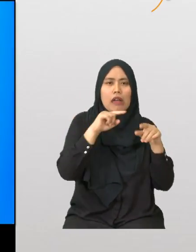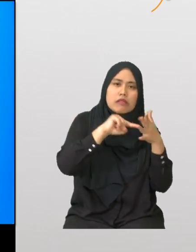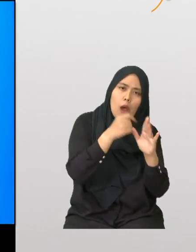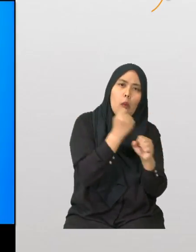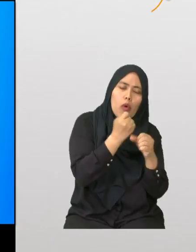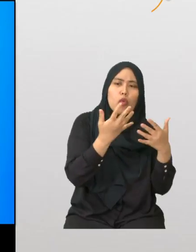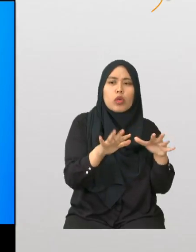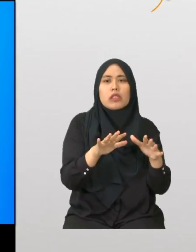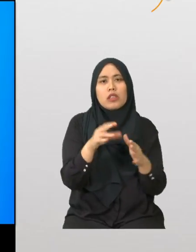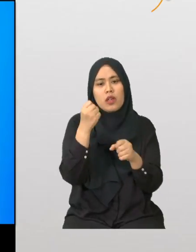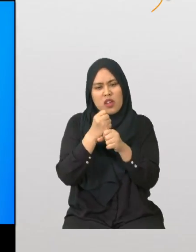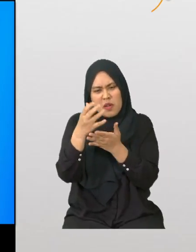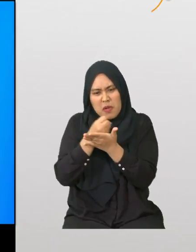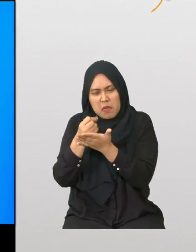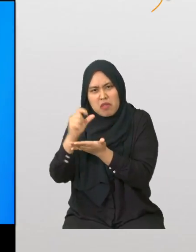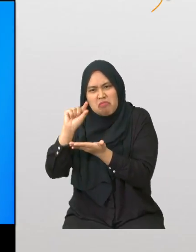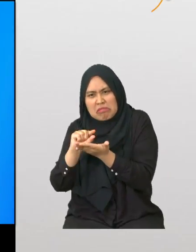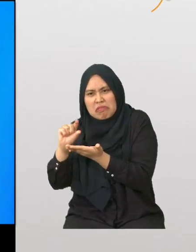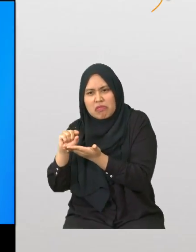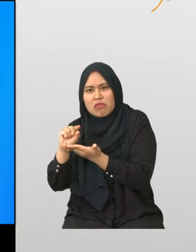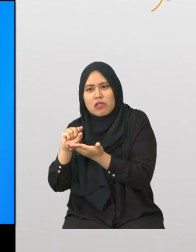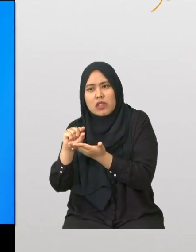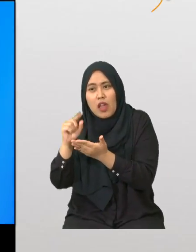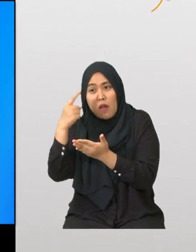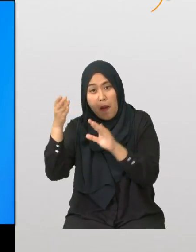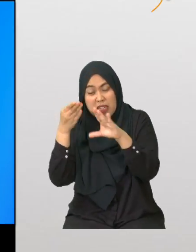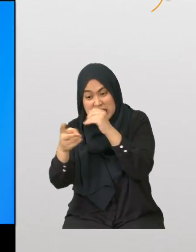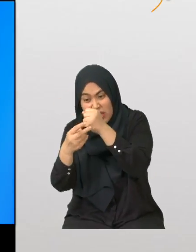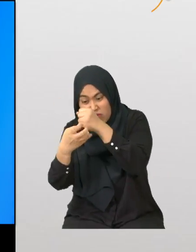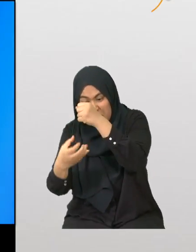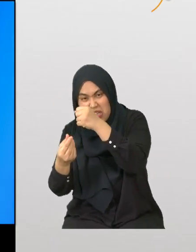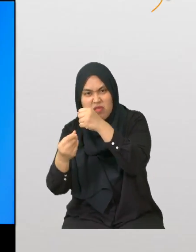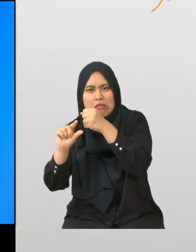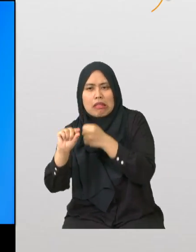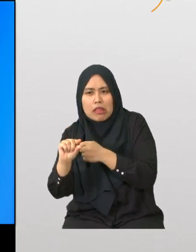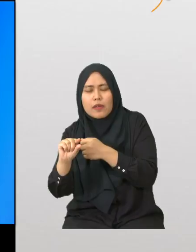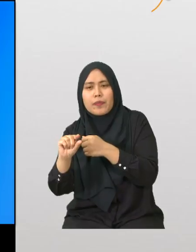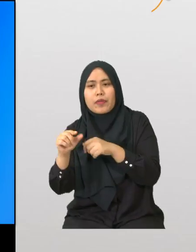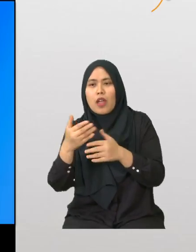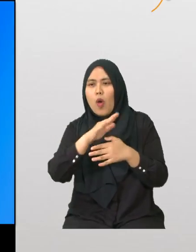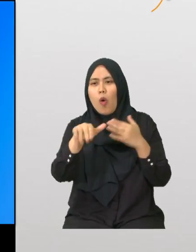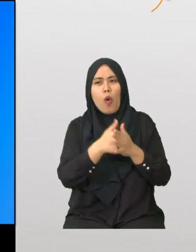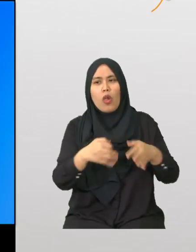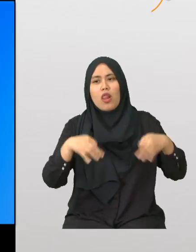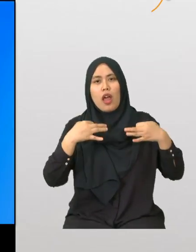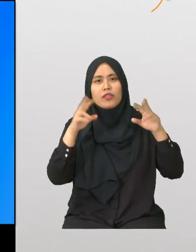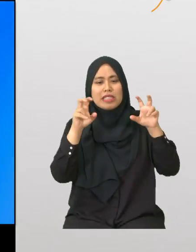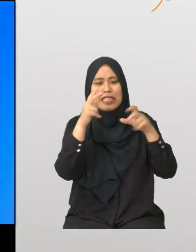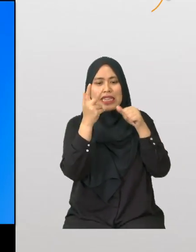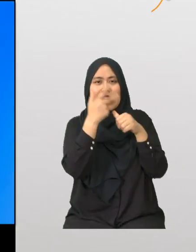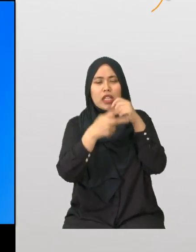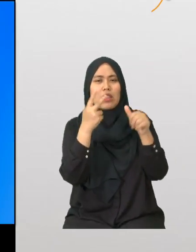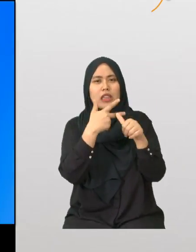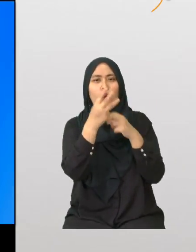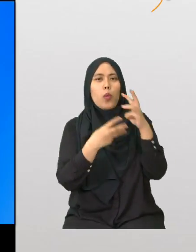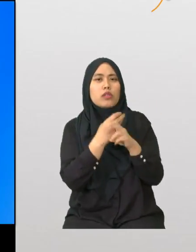and couldn't put aside much for old age. They spent most of their working lives in third world Singapore, only to